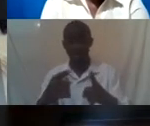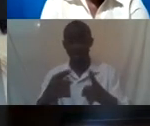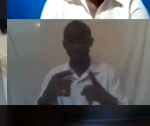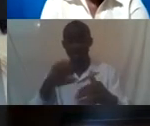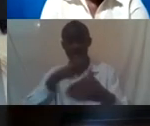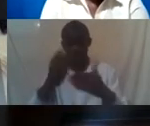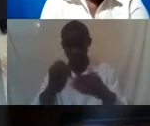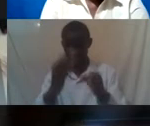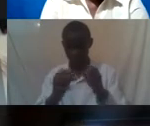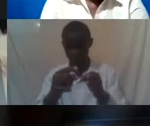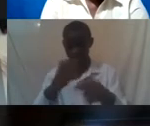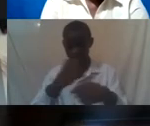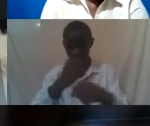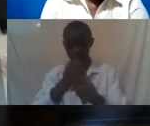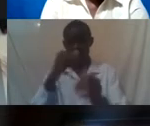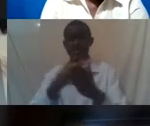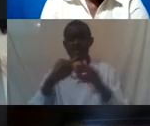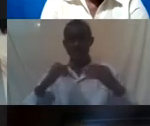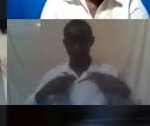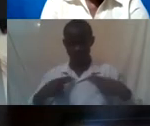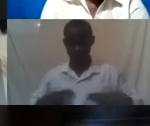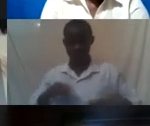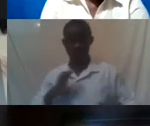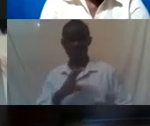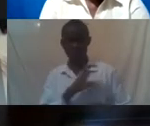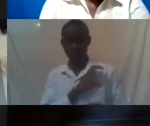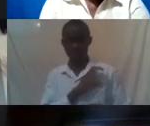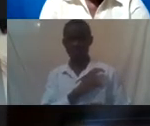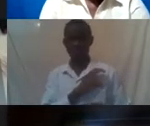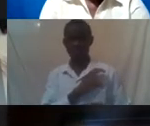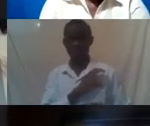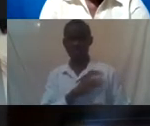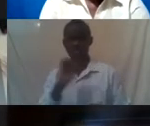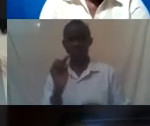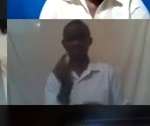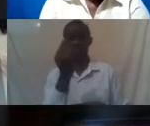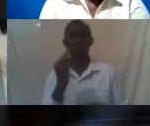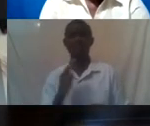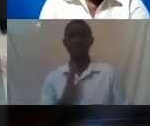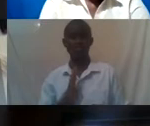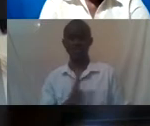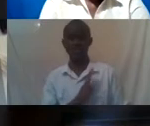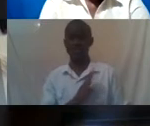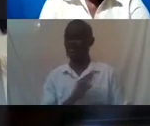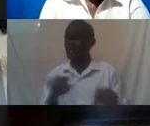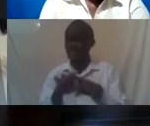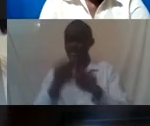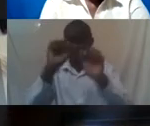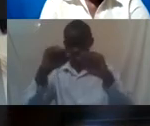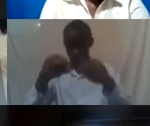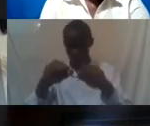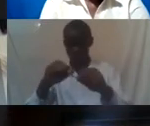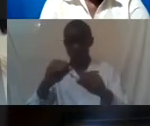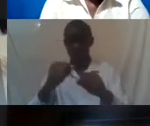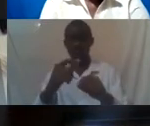health commission a statutory body, you will still have to finance it. So why not just put it in the constitution if that is